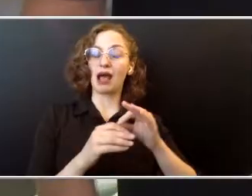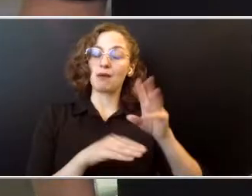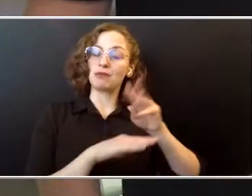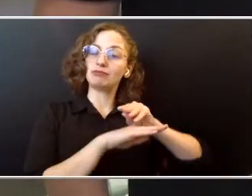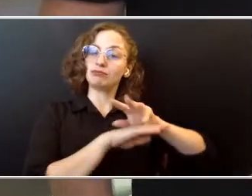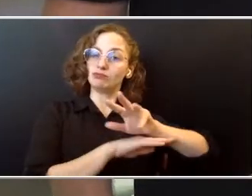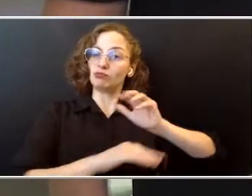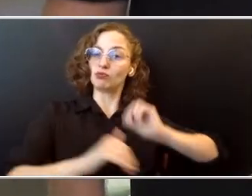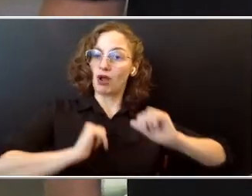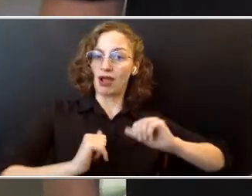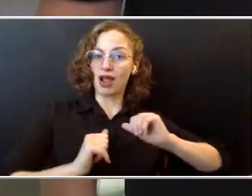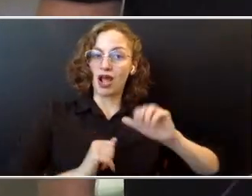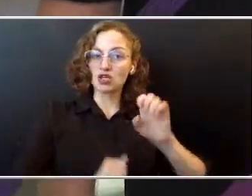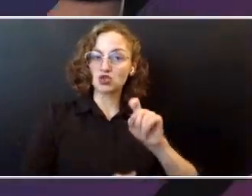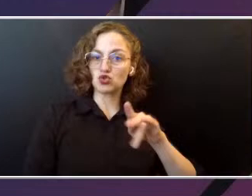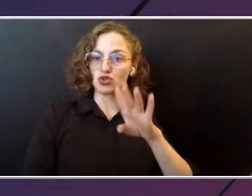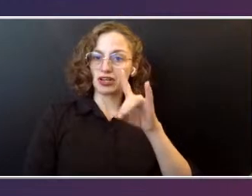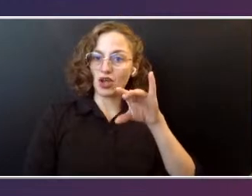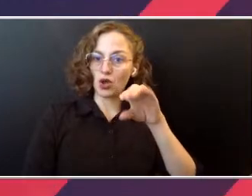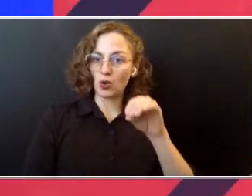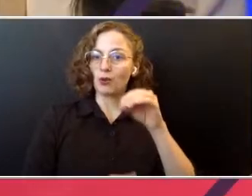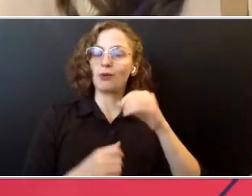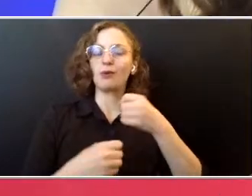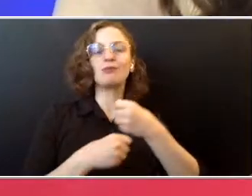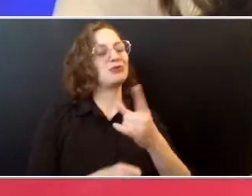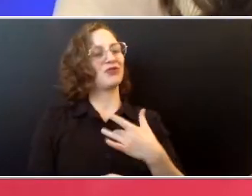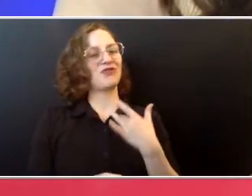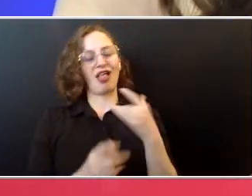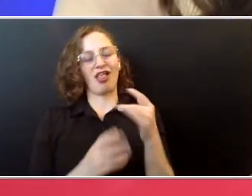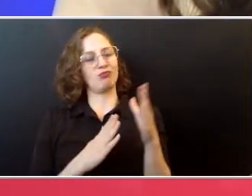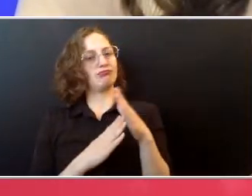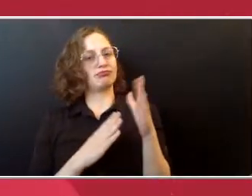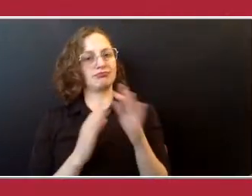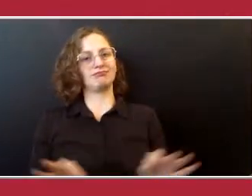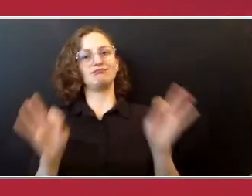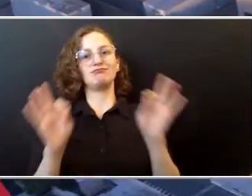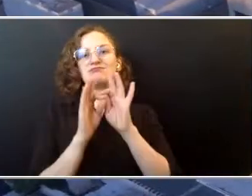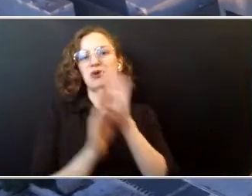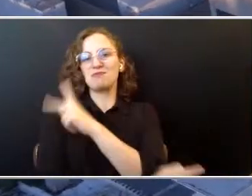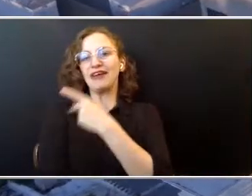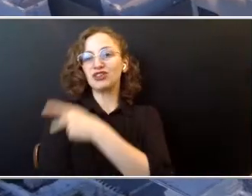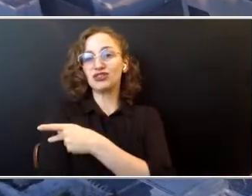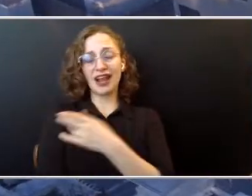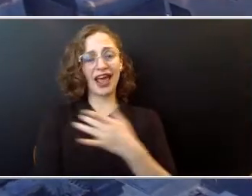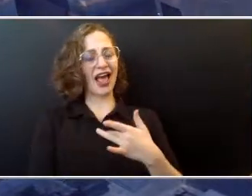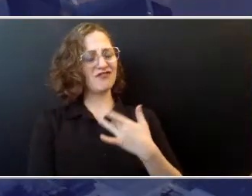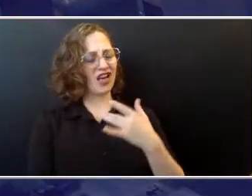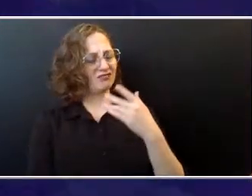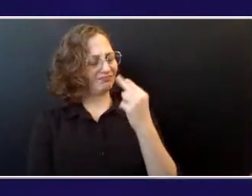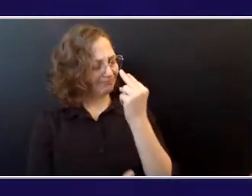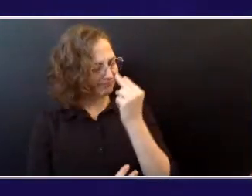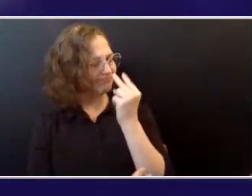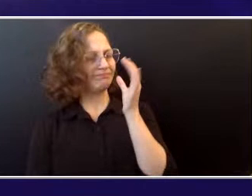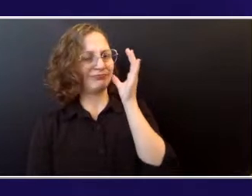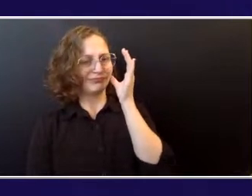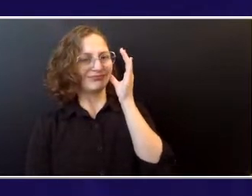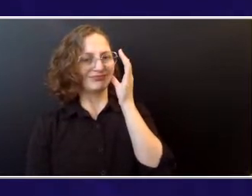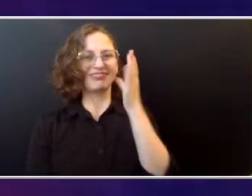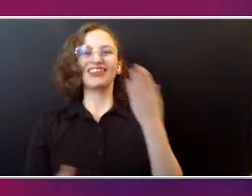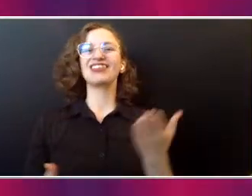most important patient on the planet. I felt heard, and that was really big. This is All Things Heart.